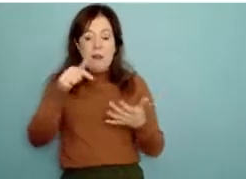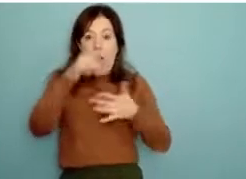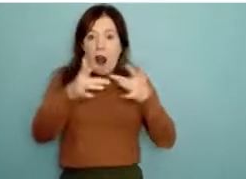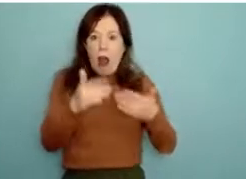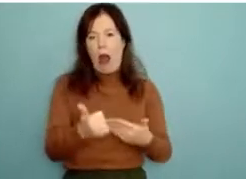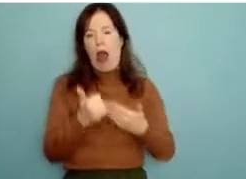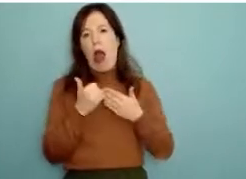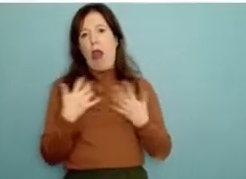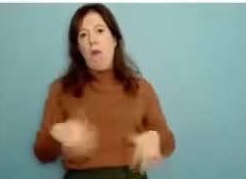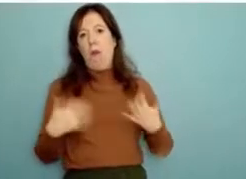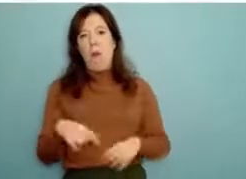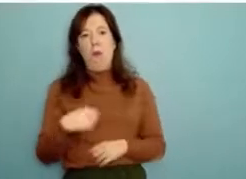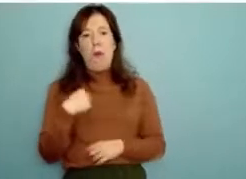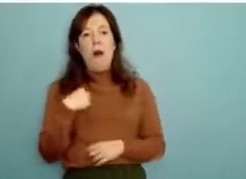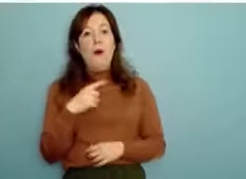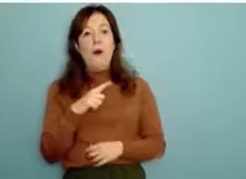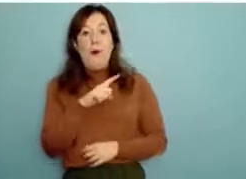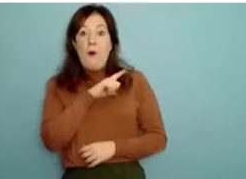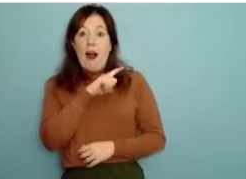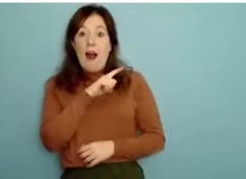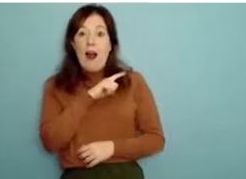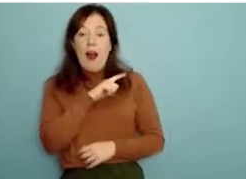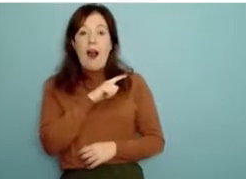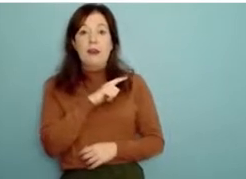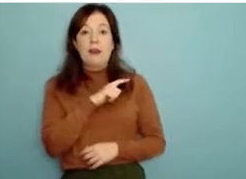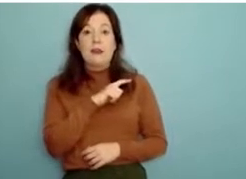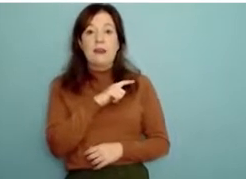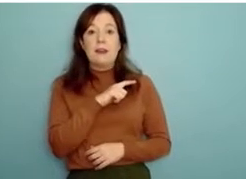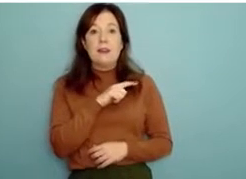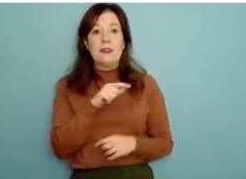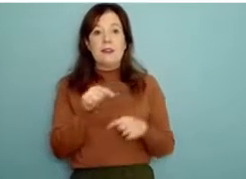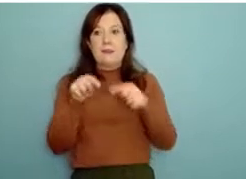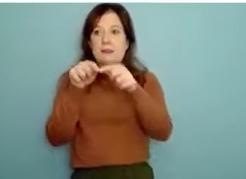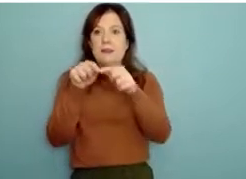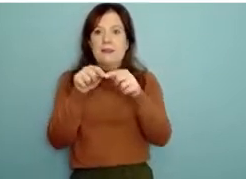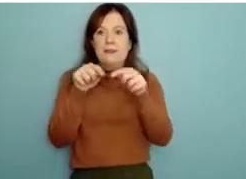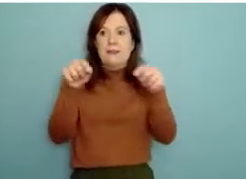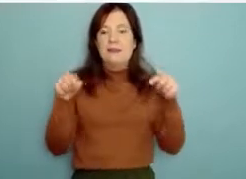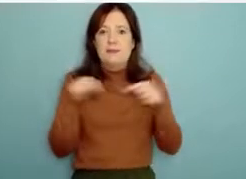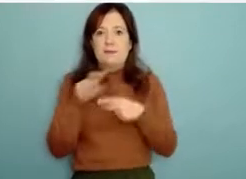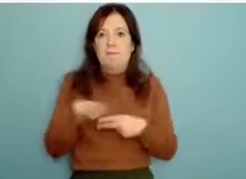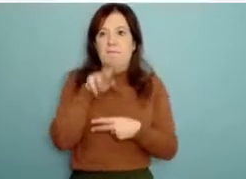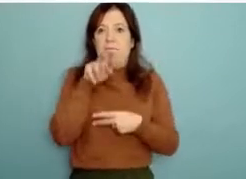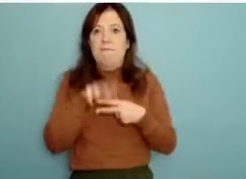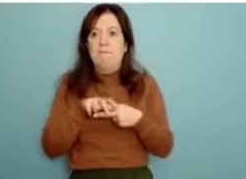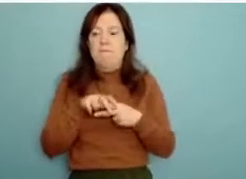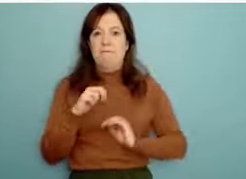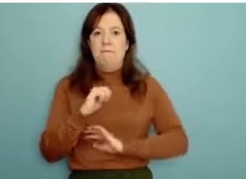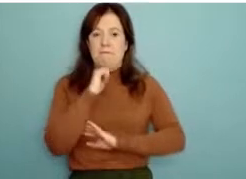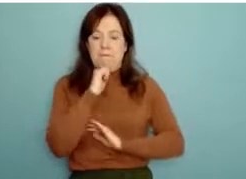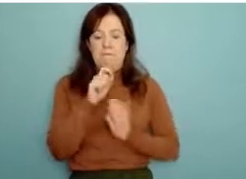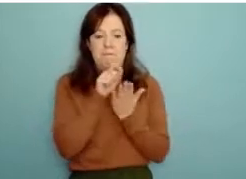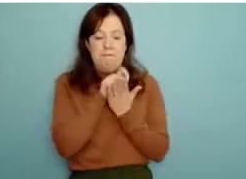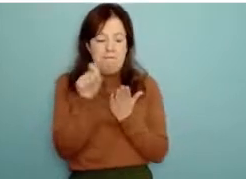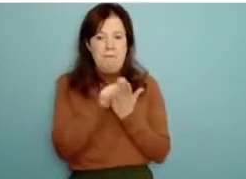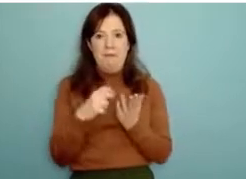as I don't feel now that I'm sitting in a time-constrained exam at the start or end of every session. And it's